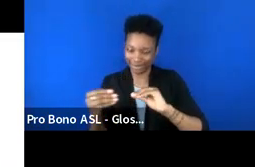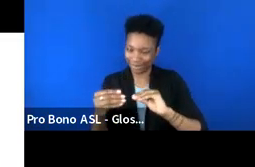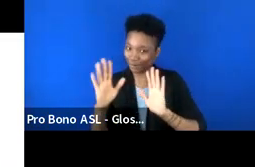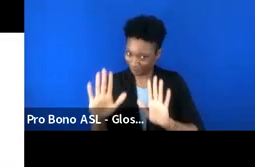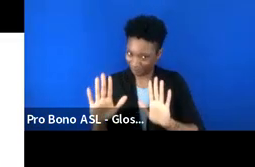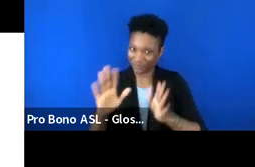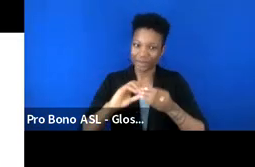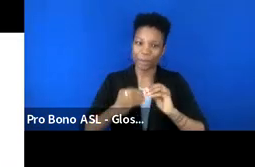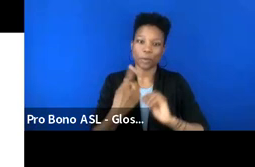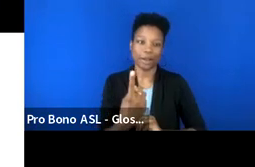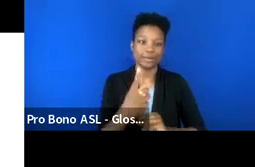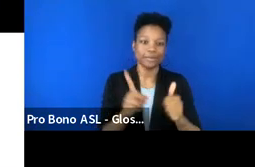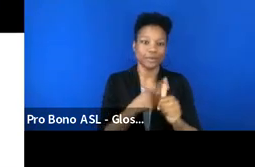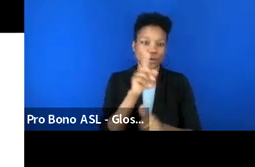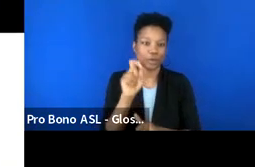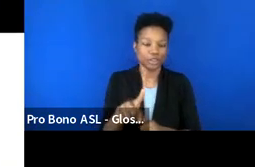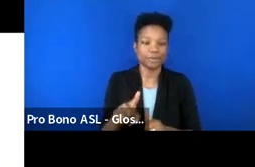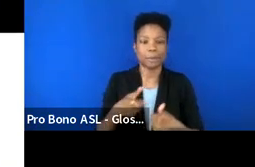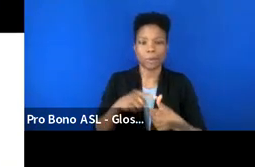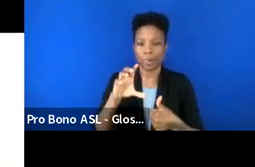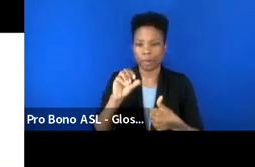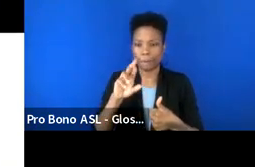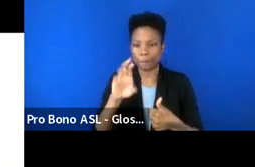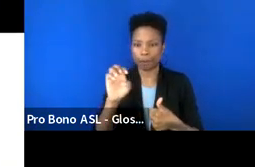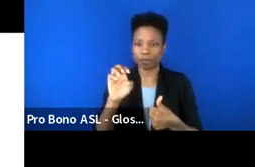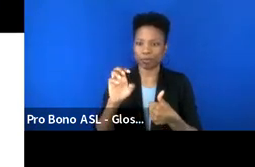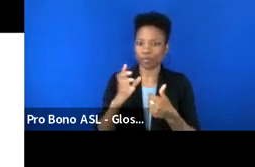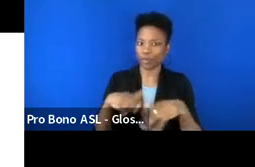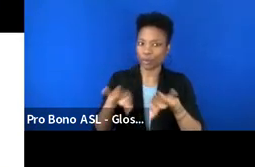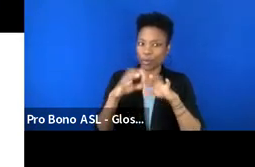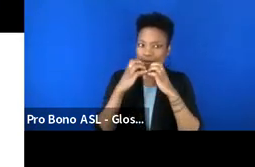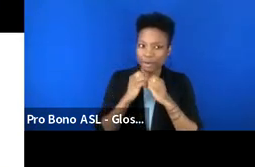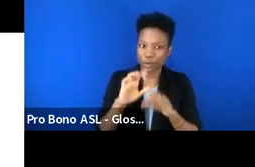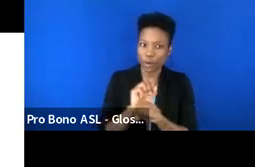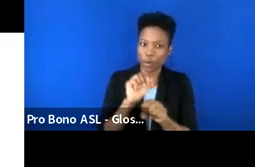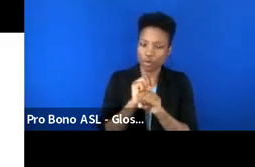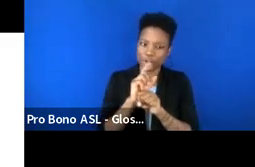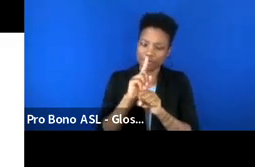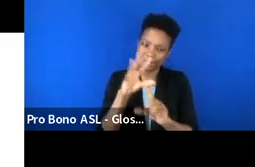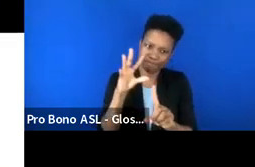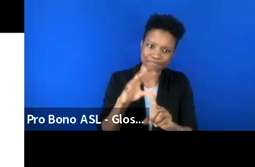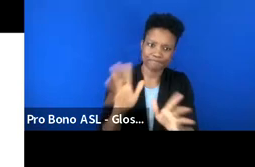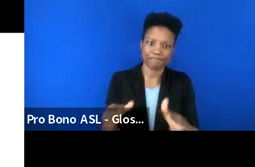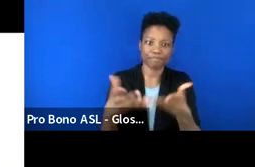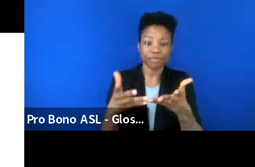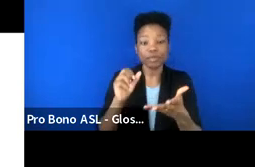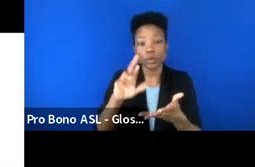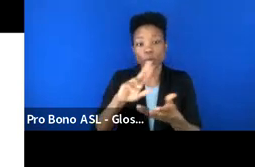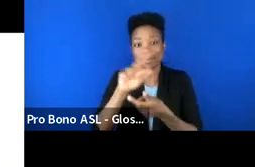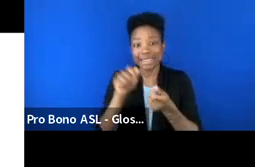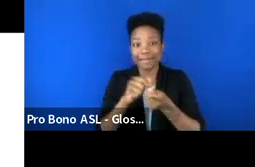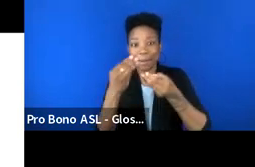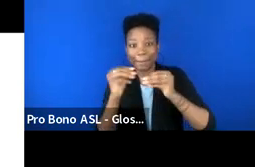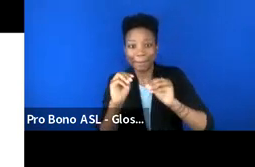core value that your work upholds, or a specific methodology that you employ, or a specific cultural or